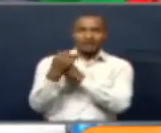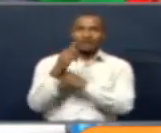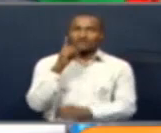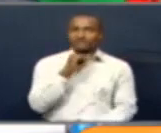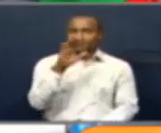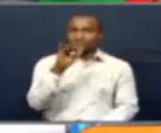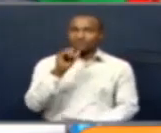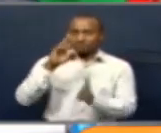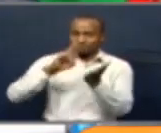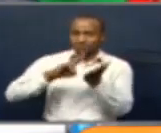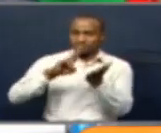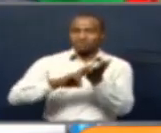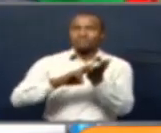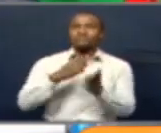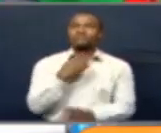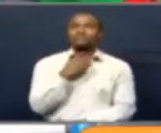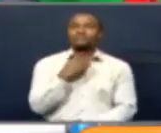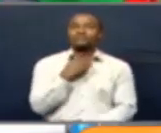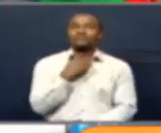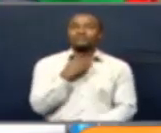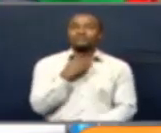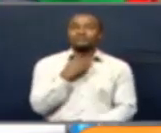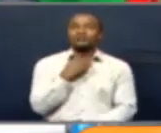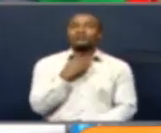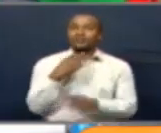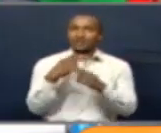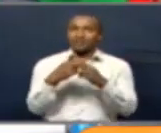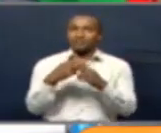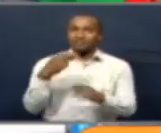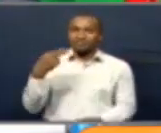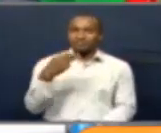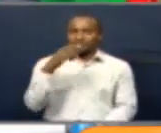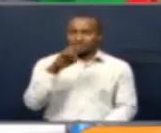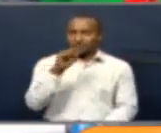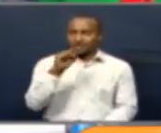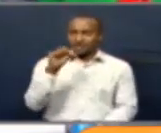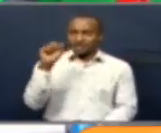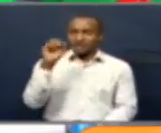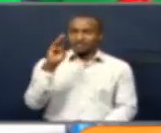Registrar of Trade Unions, is one Hespon Agora Otieno.